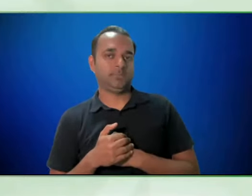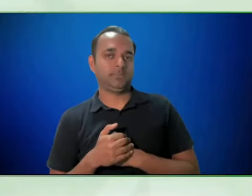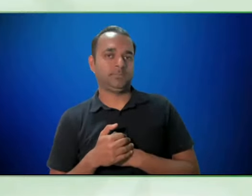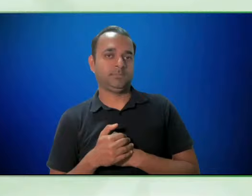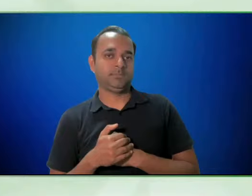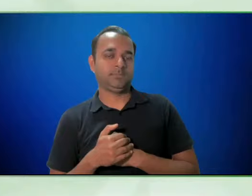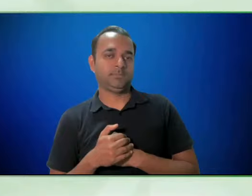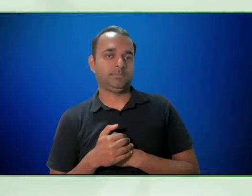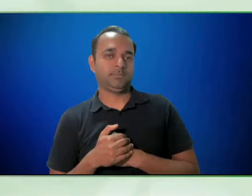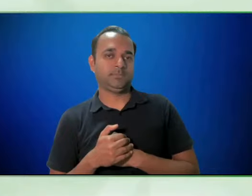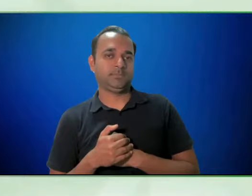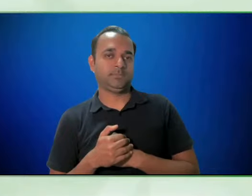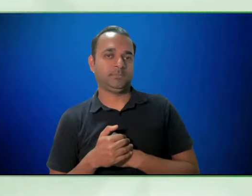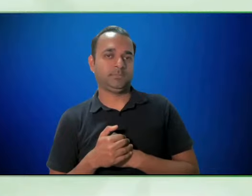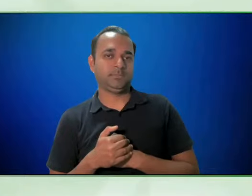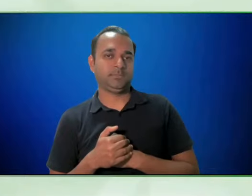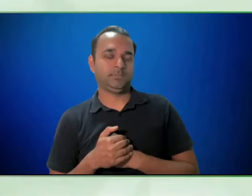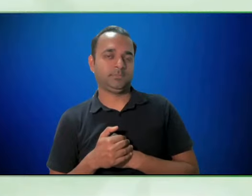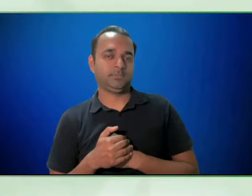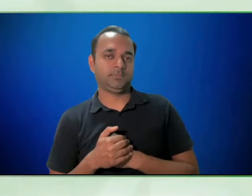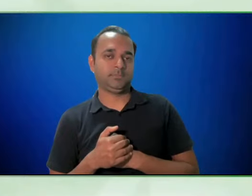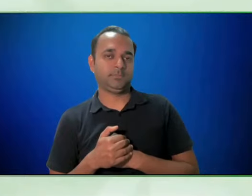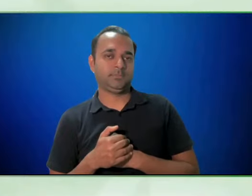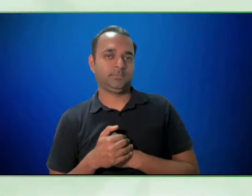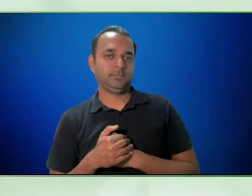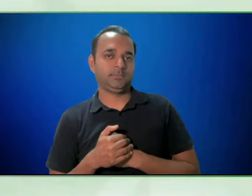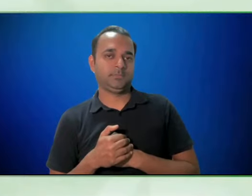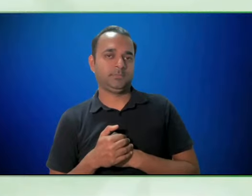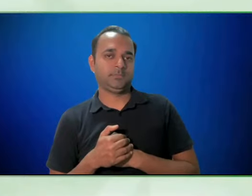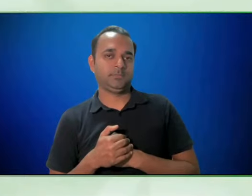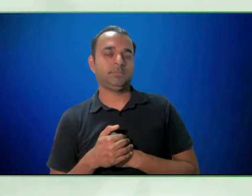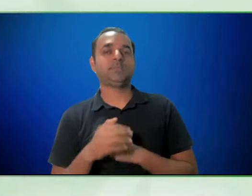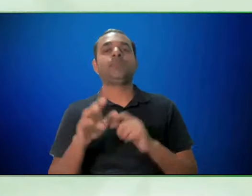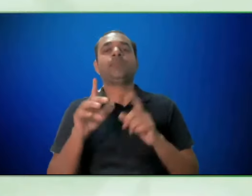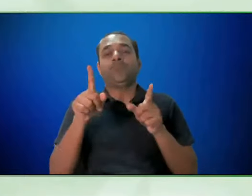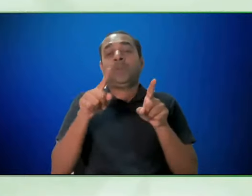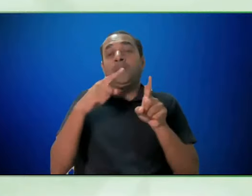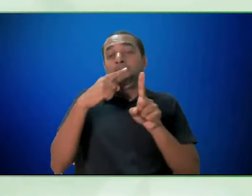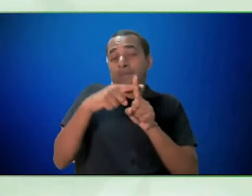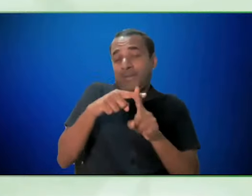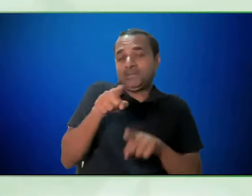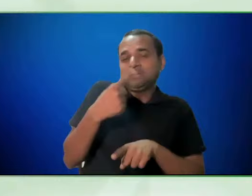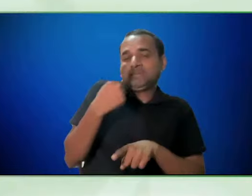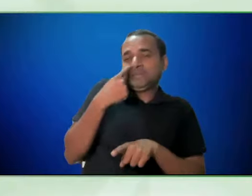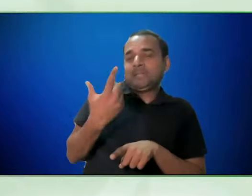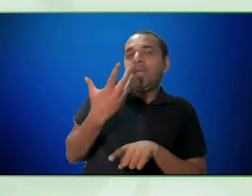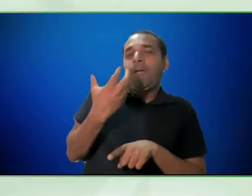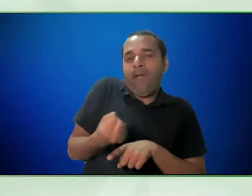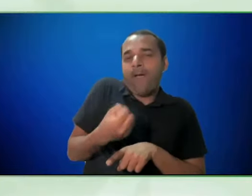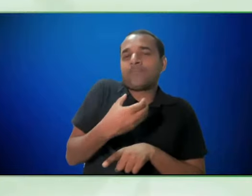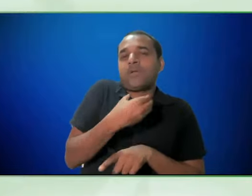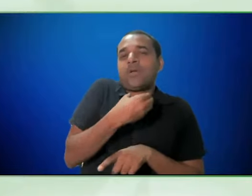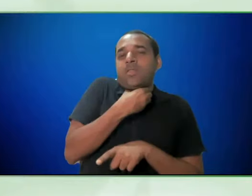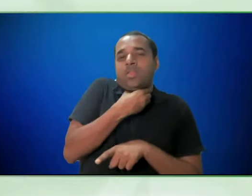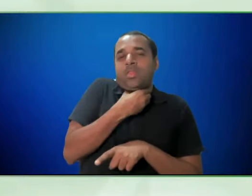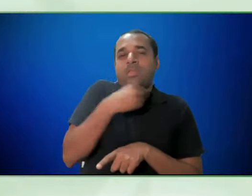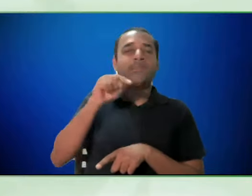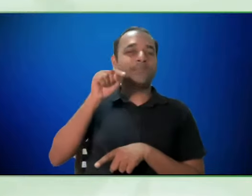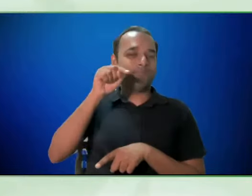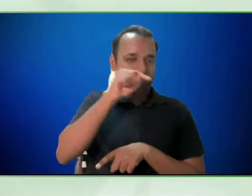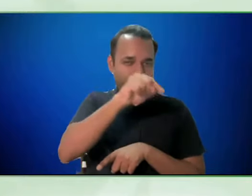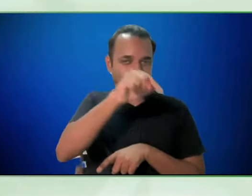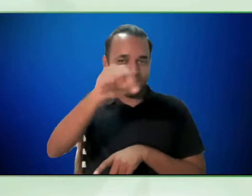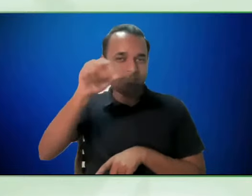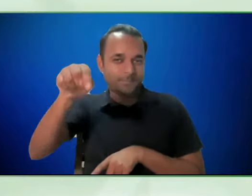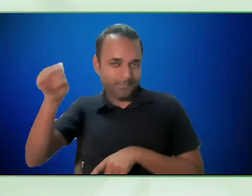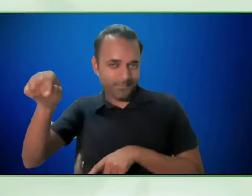causal relationship between the outcome of the method. Like in terms, if you see